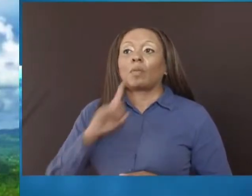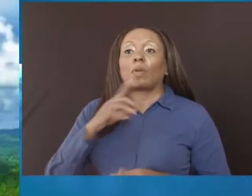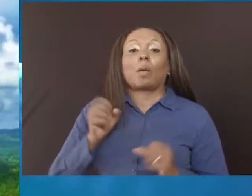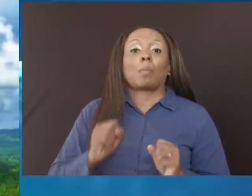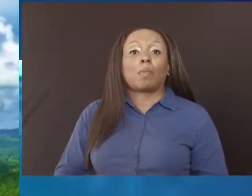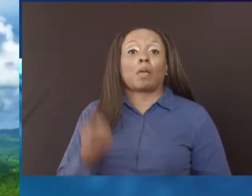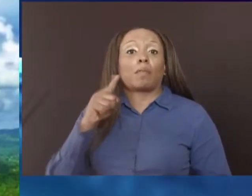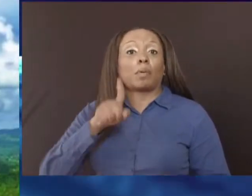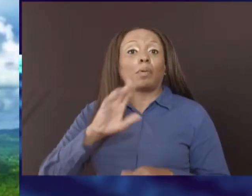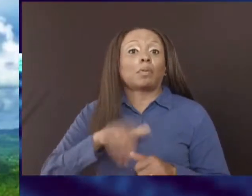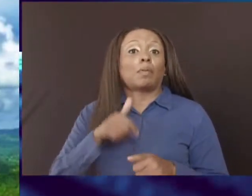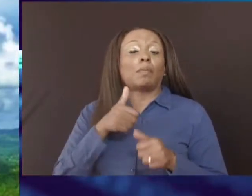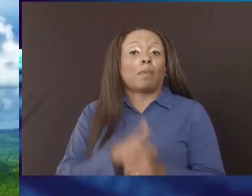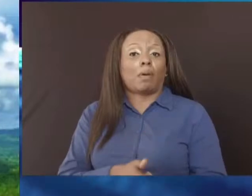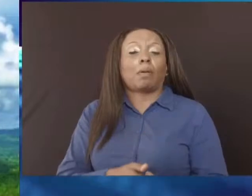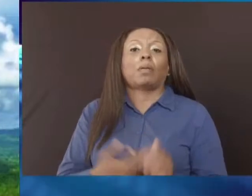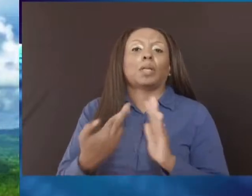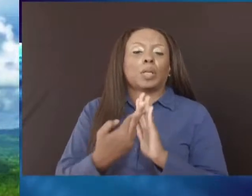that have been